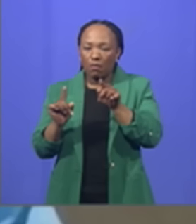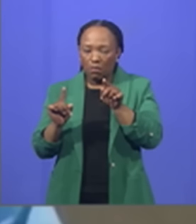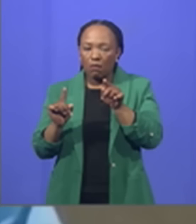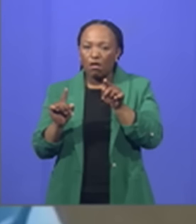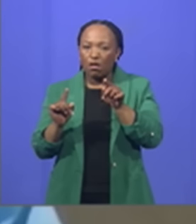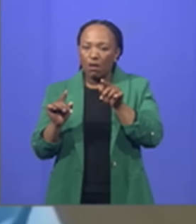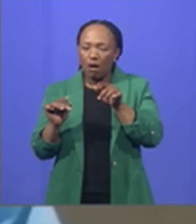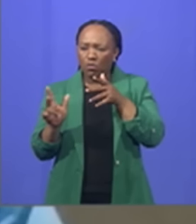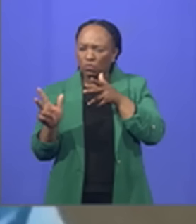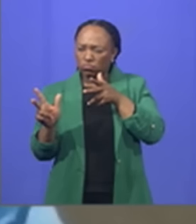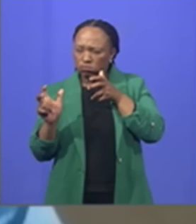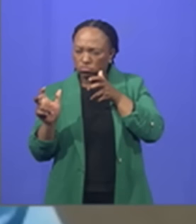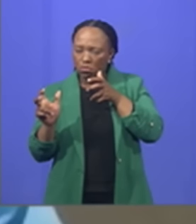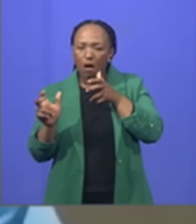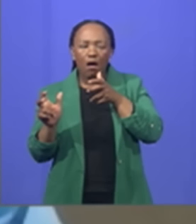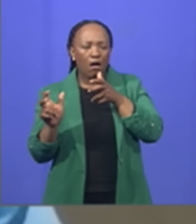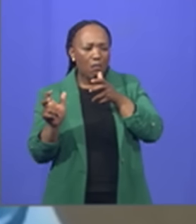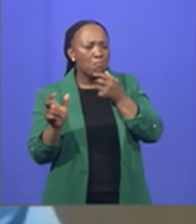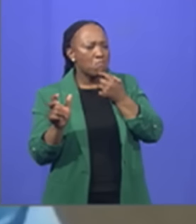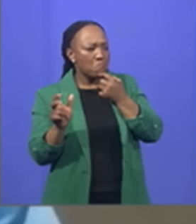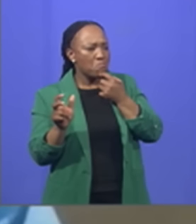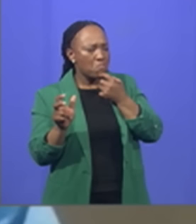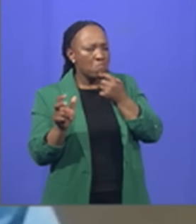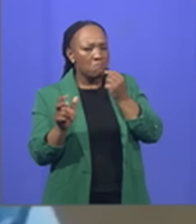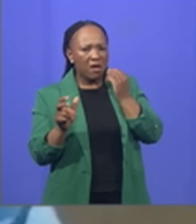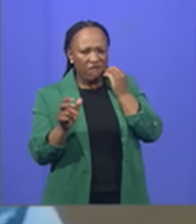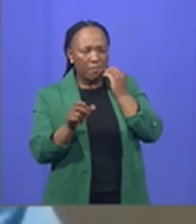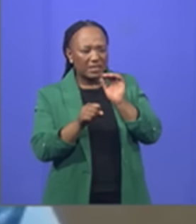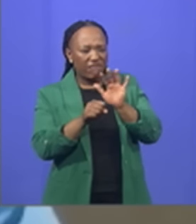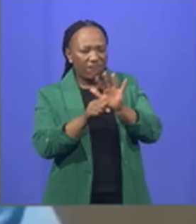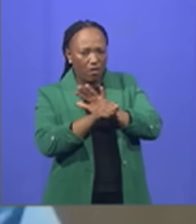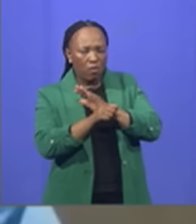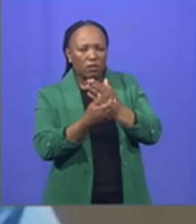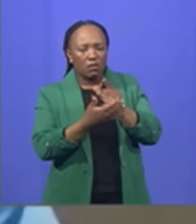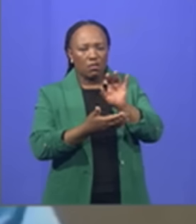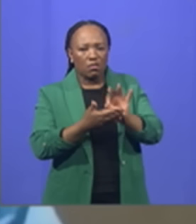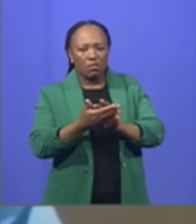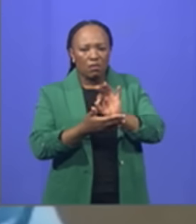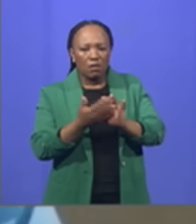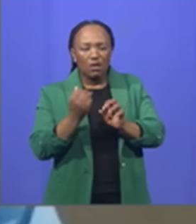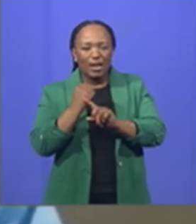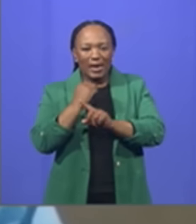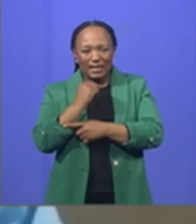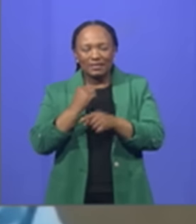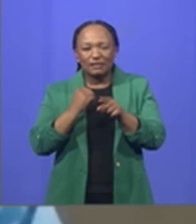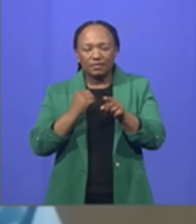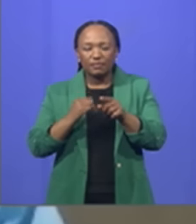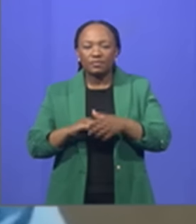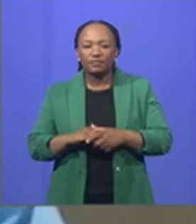ba rena le bona ba tle ba kgone go ba le tshedimošo e e tletšego. La mafelelo a ke laetše gore